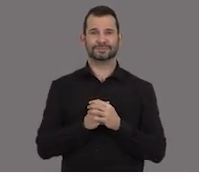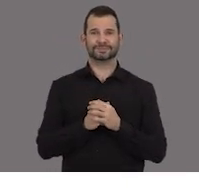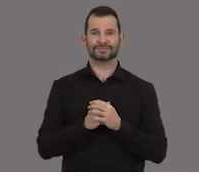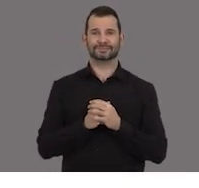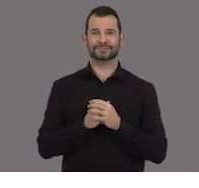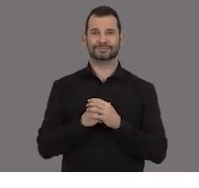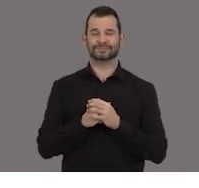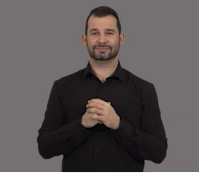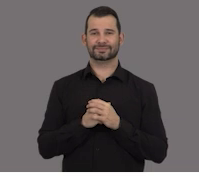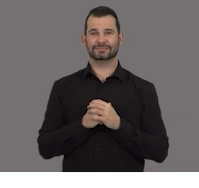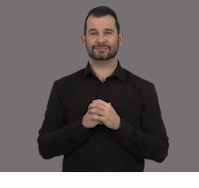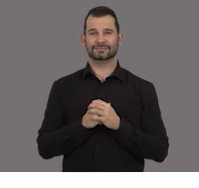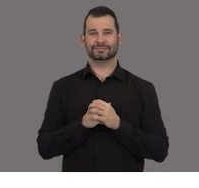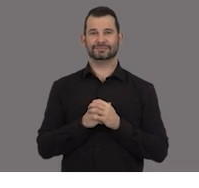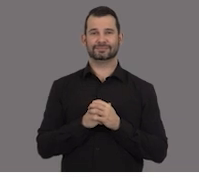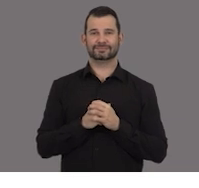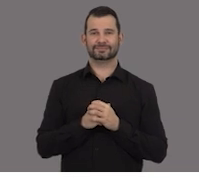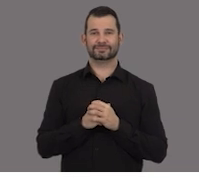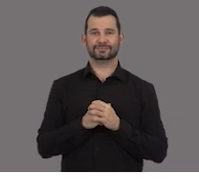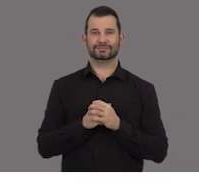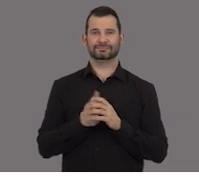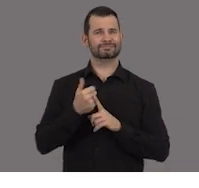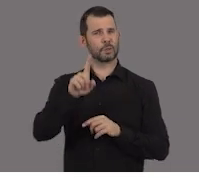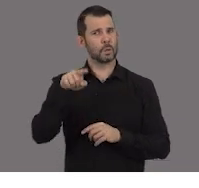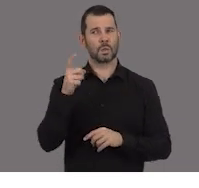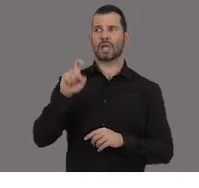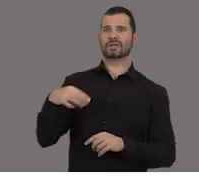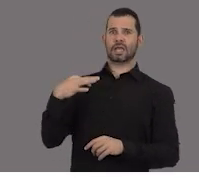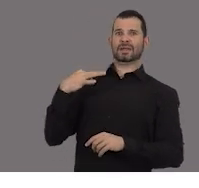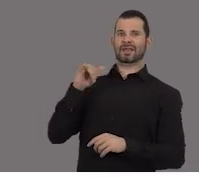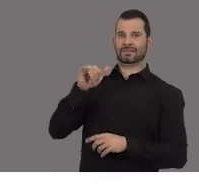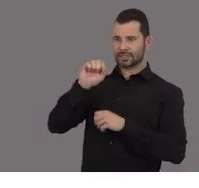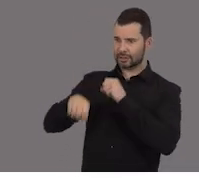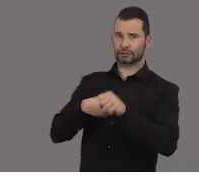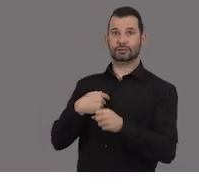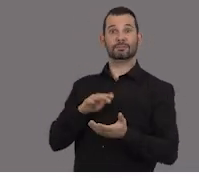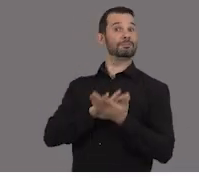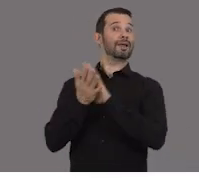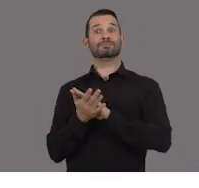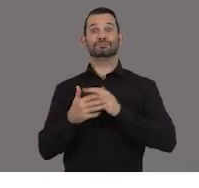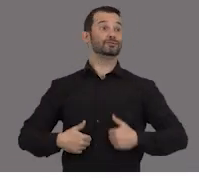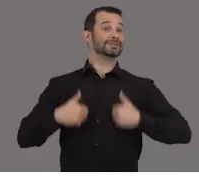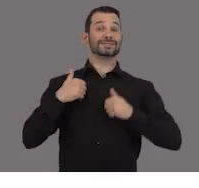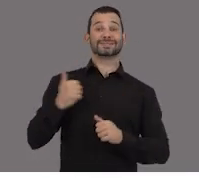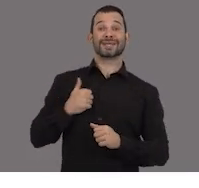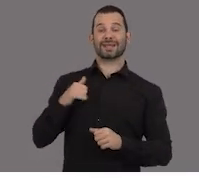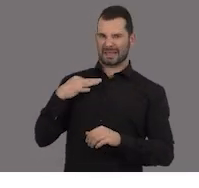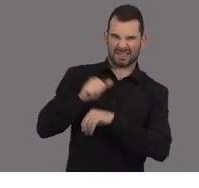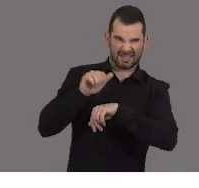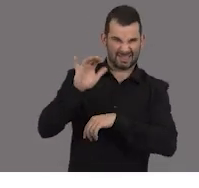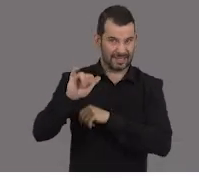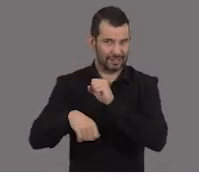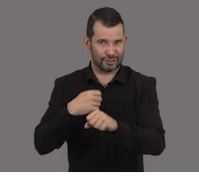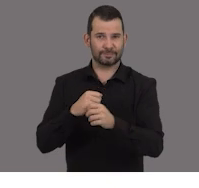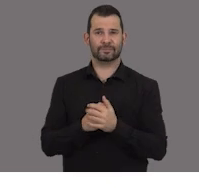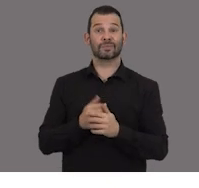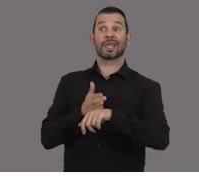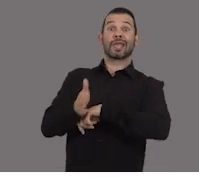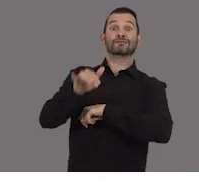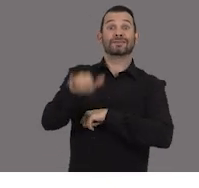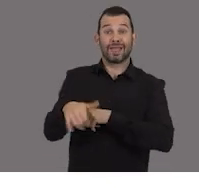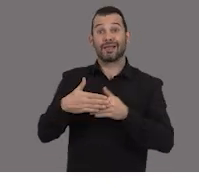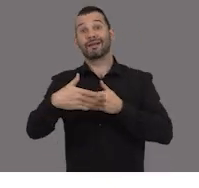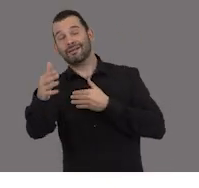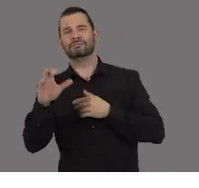this information to calculate your payments. You only have to apply in the year you became a resident of